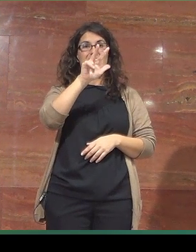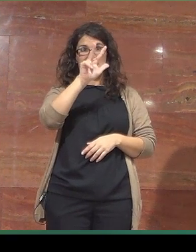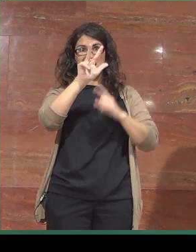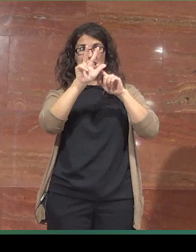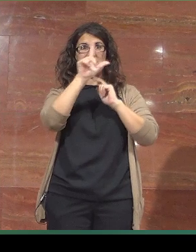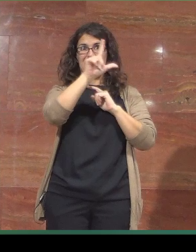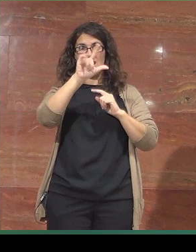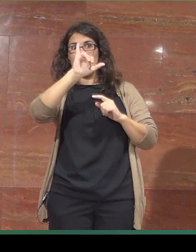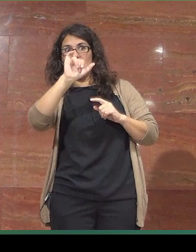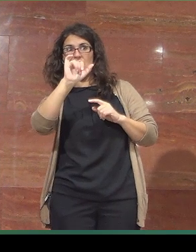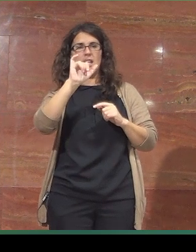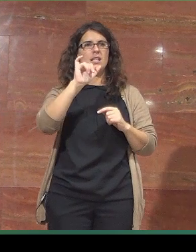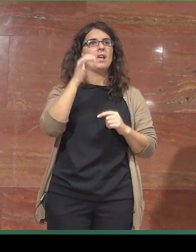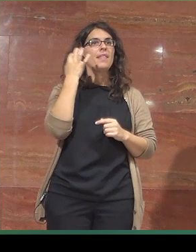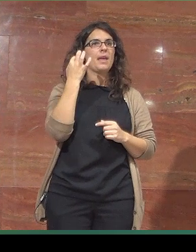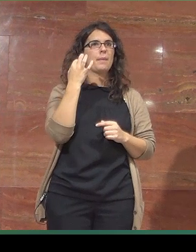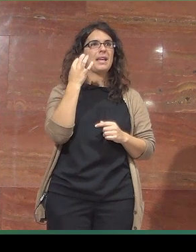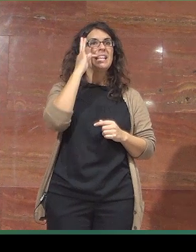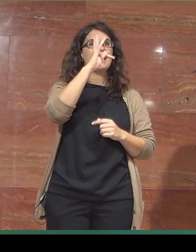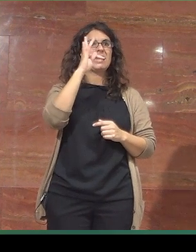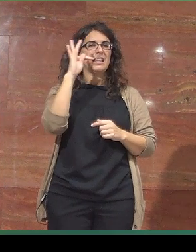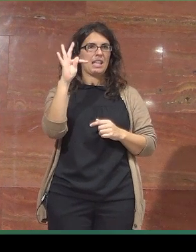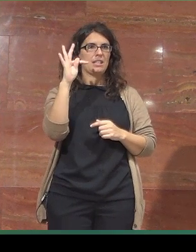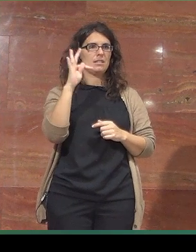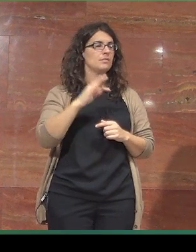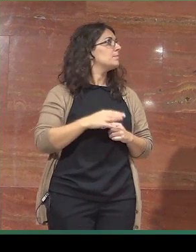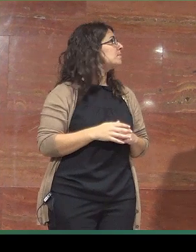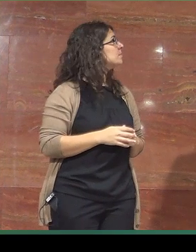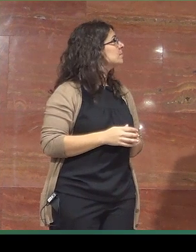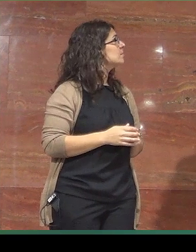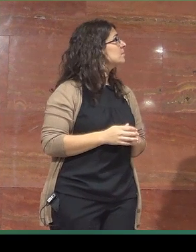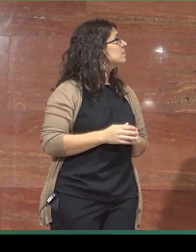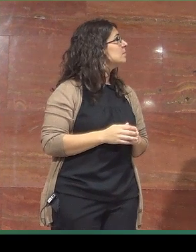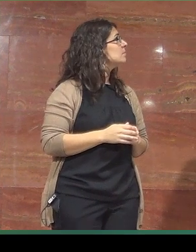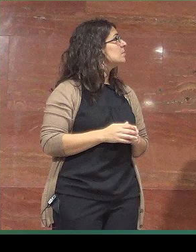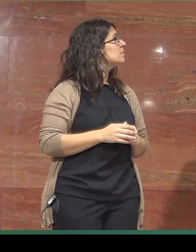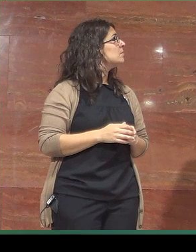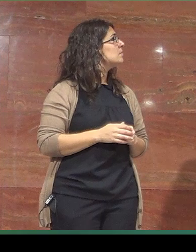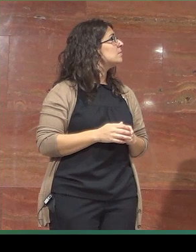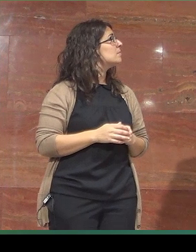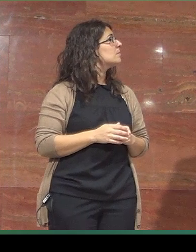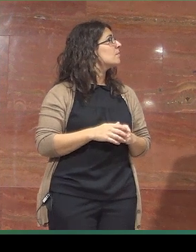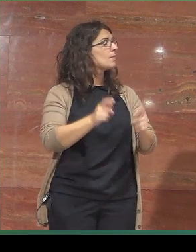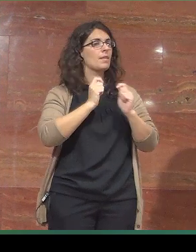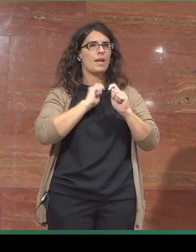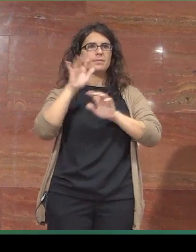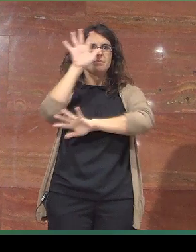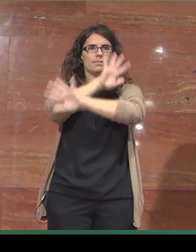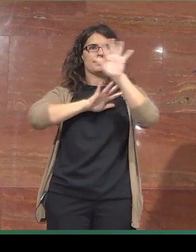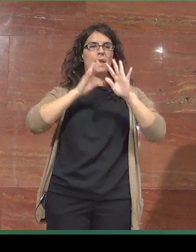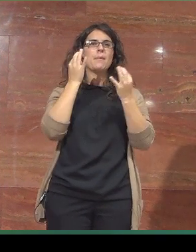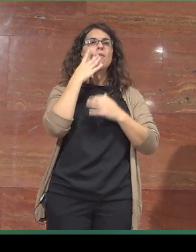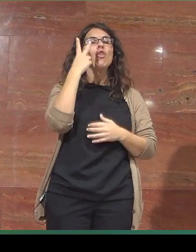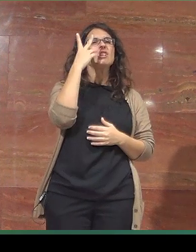also confusing because when you first look at this, it's easy to think that